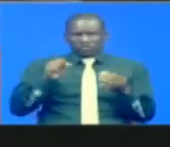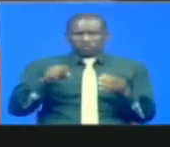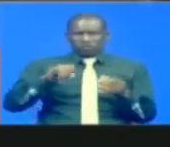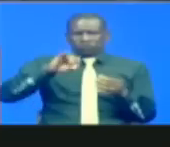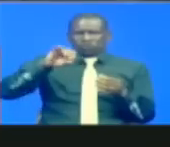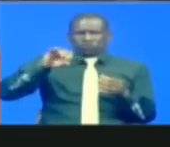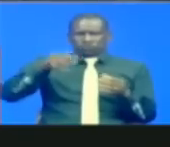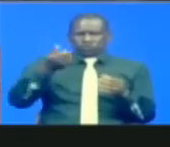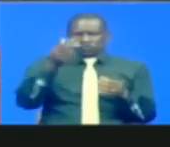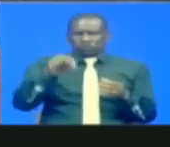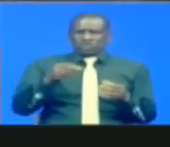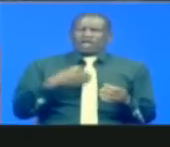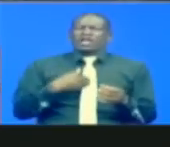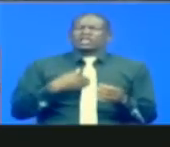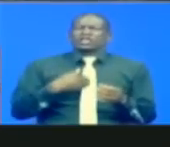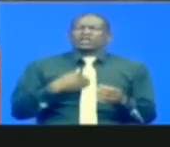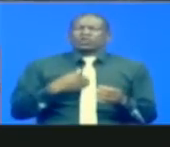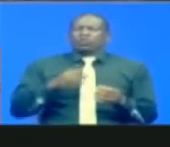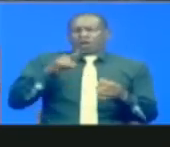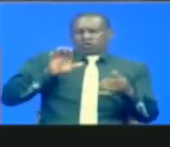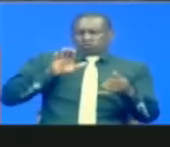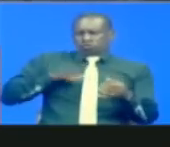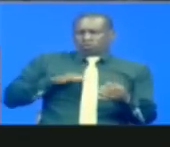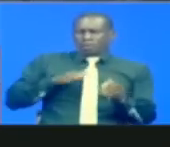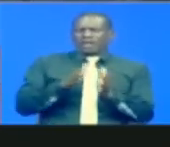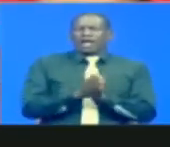daughter. Charity Mwangi, NTV.